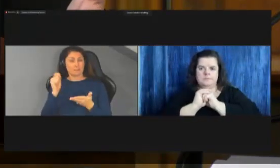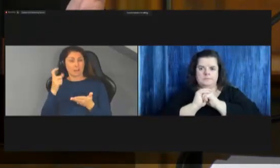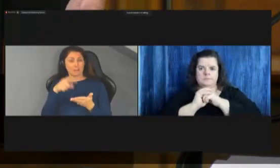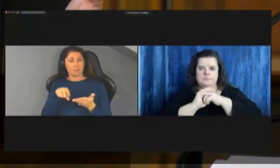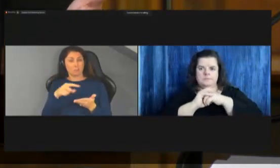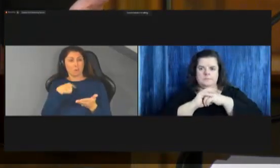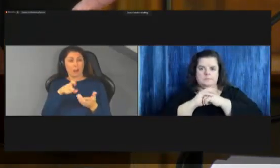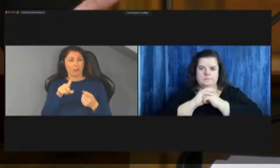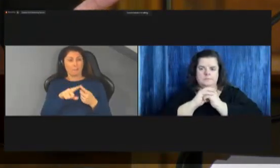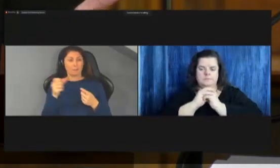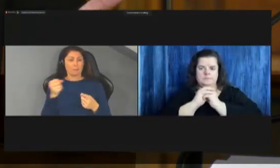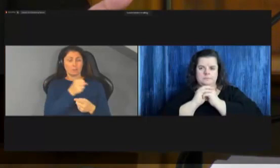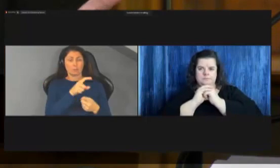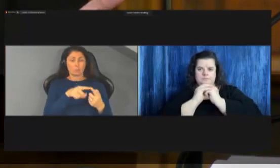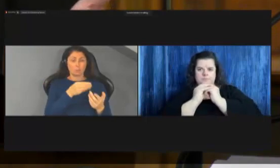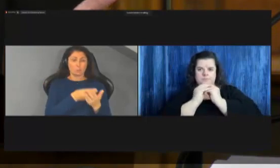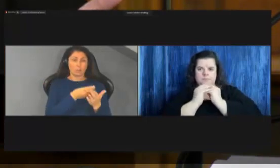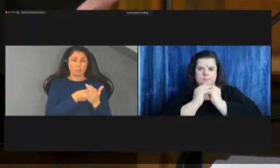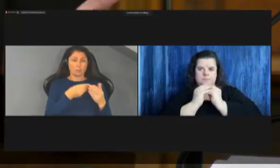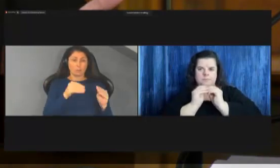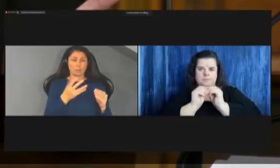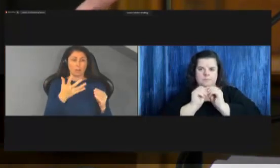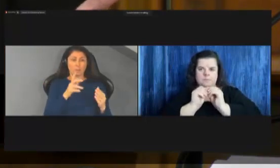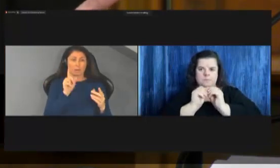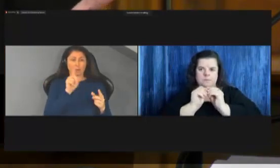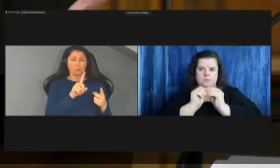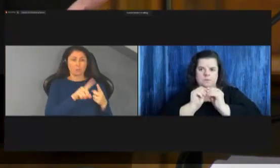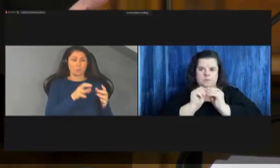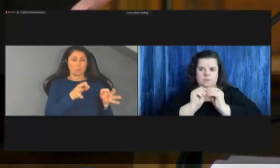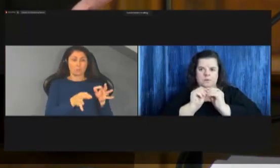treasurer sale. We may take them to the municipal sheriff's sale.